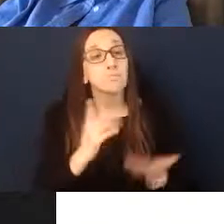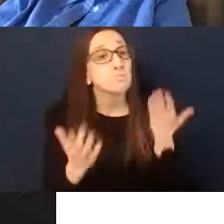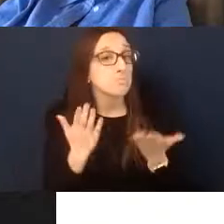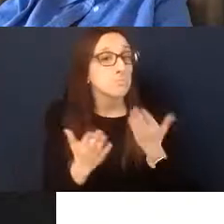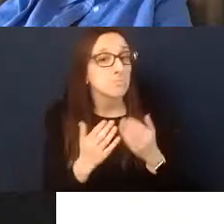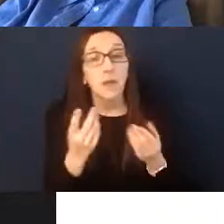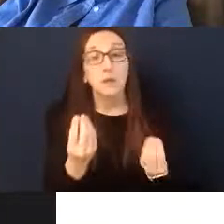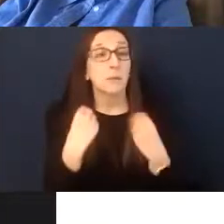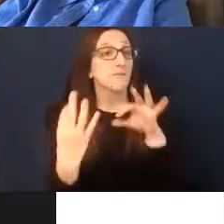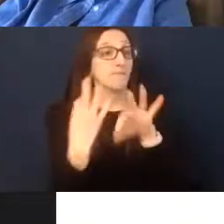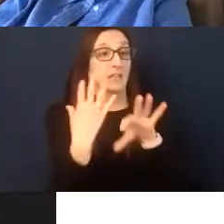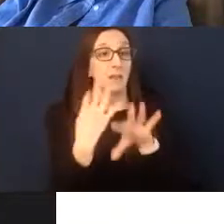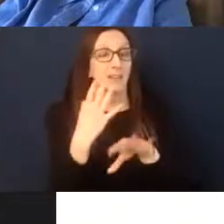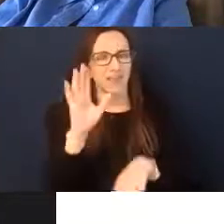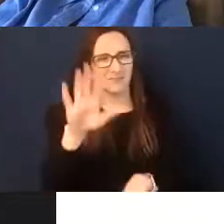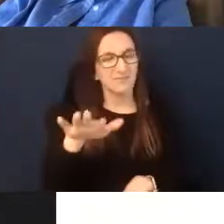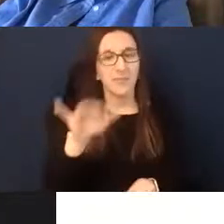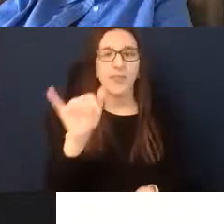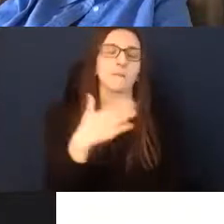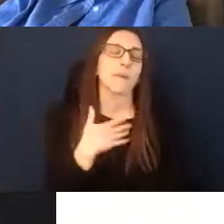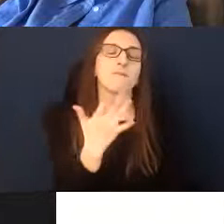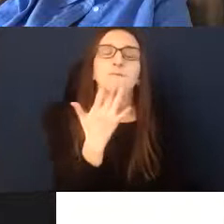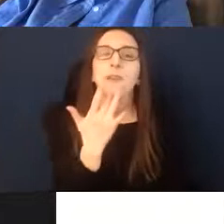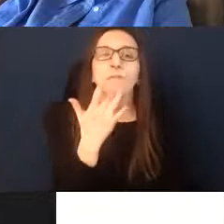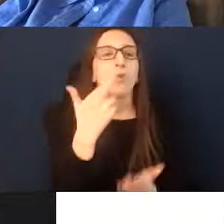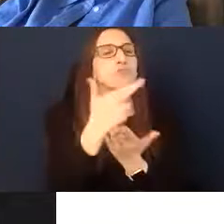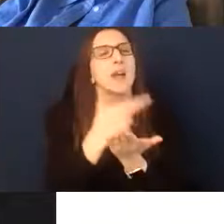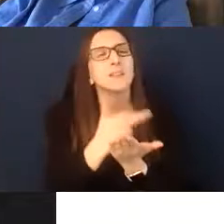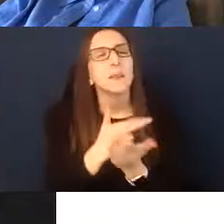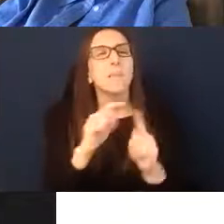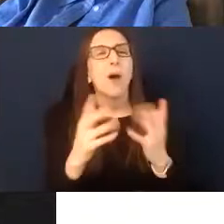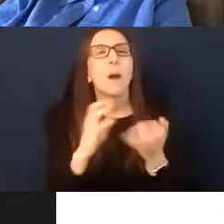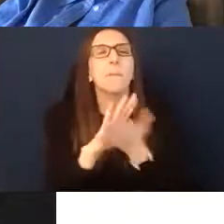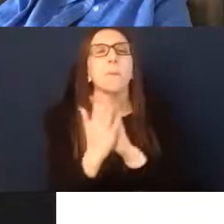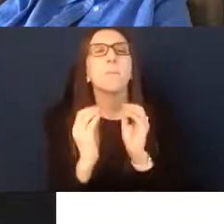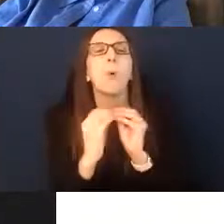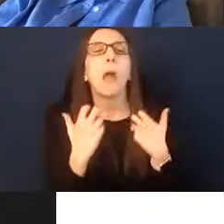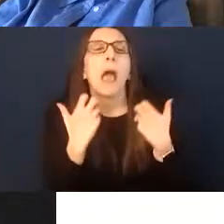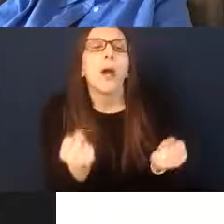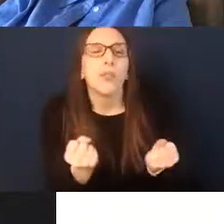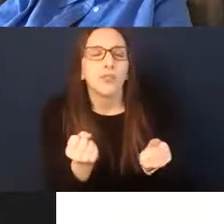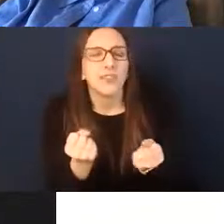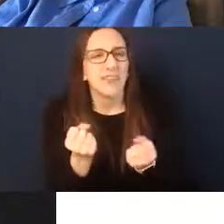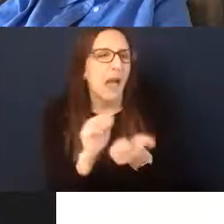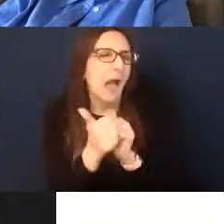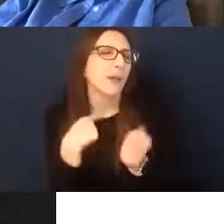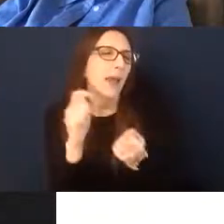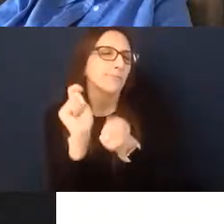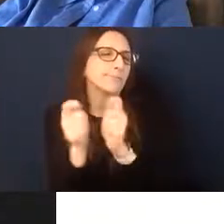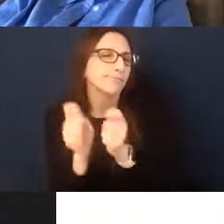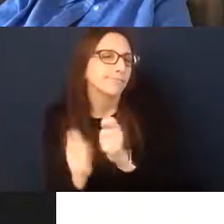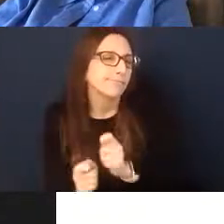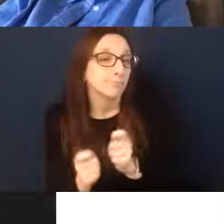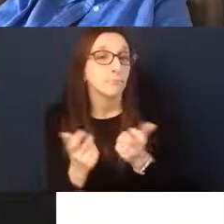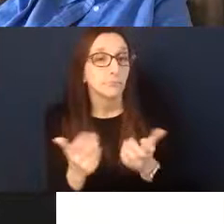give me feedback. Hey, this is my favorite recipe. How can we make it a little bit healthier so I can enjoy it more often?